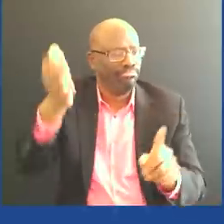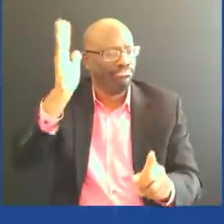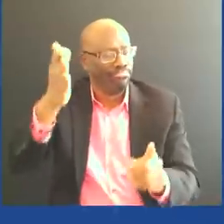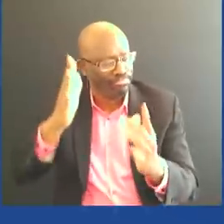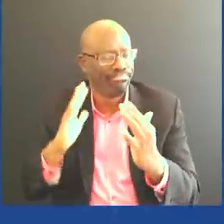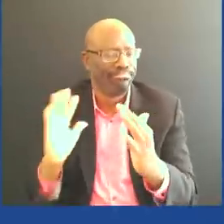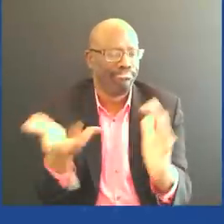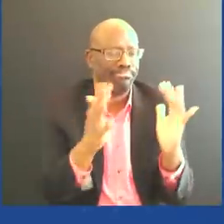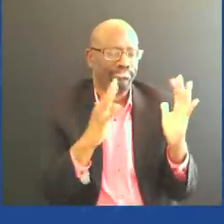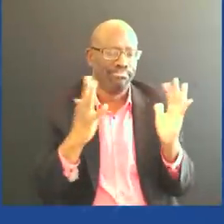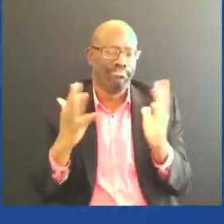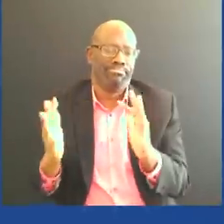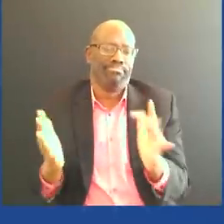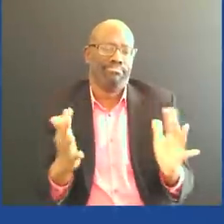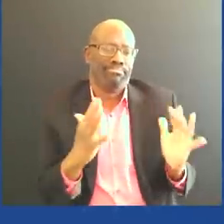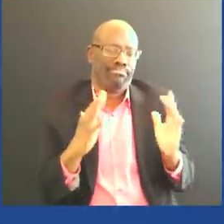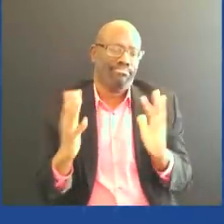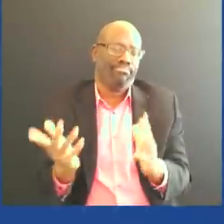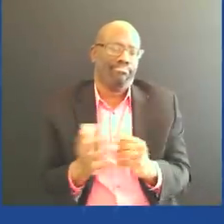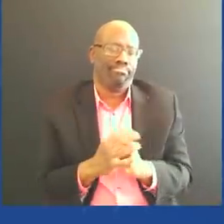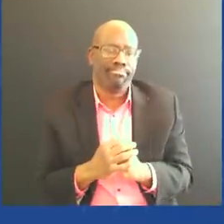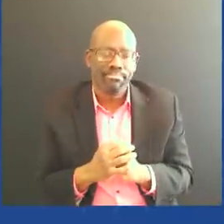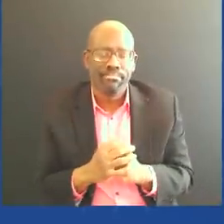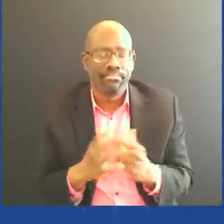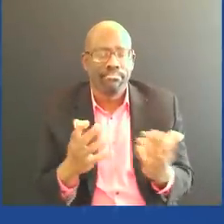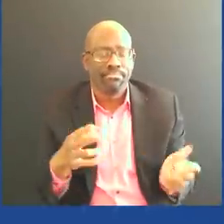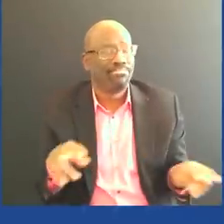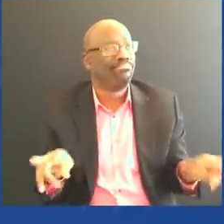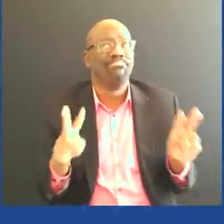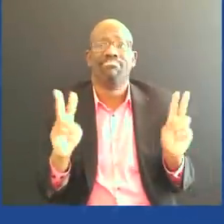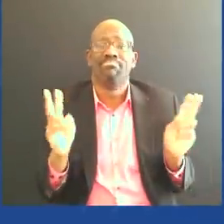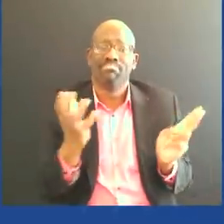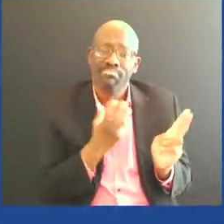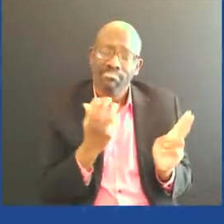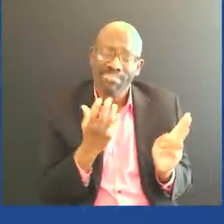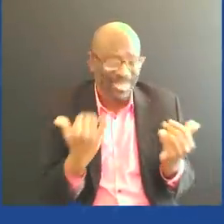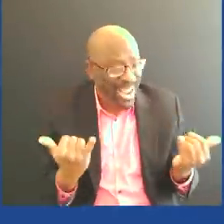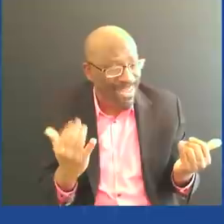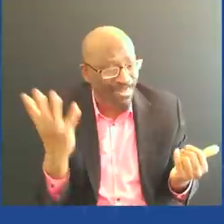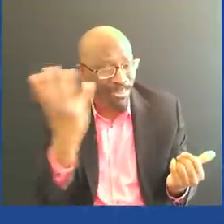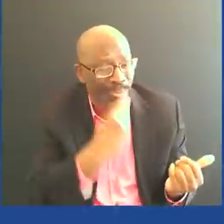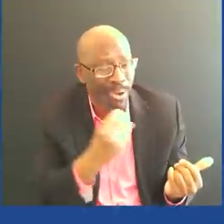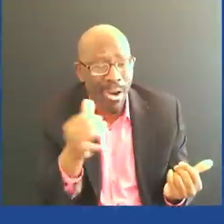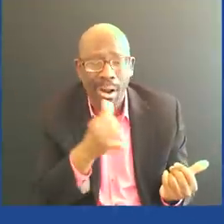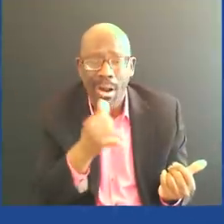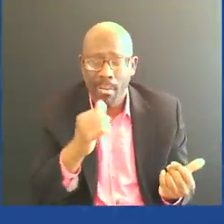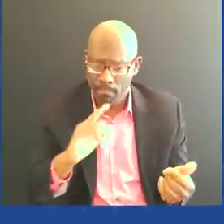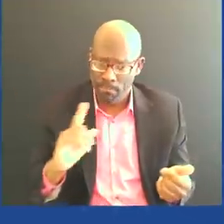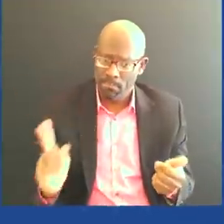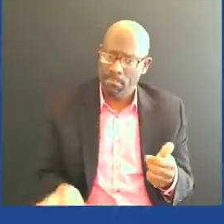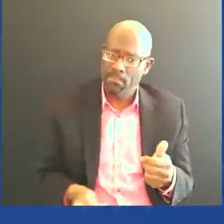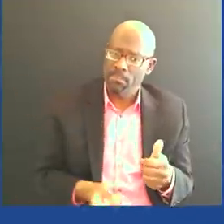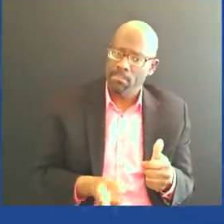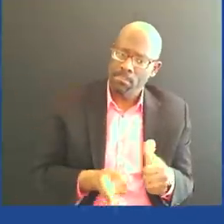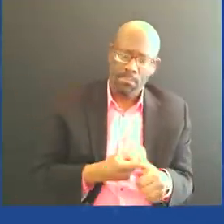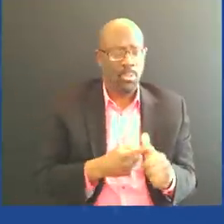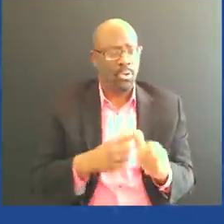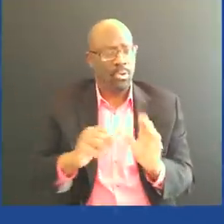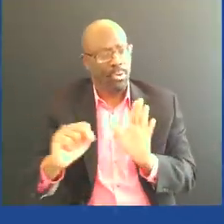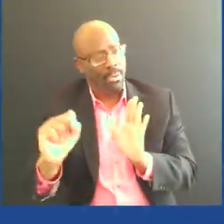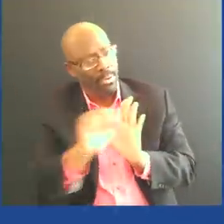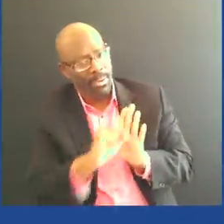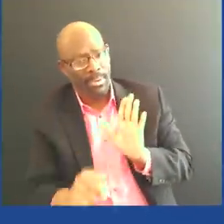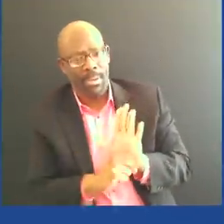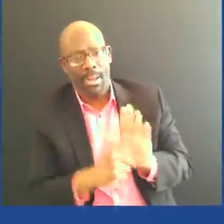What a beautiful day in the first state. This indeed is a day the Lord has made. Let us rejoice